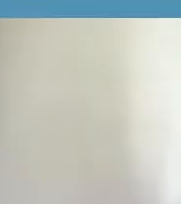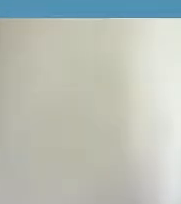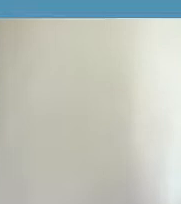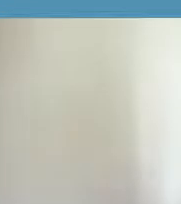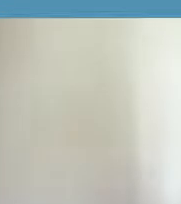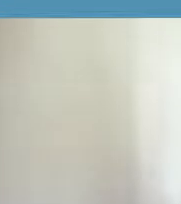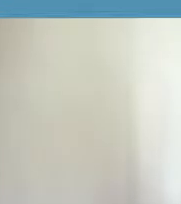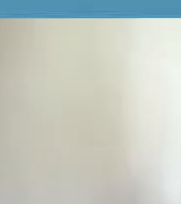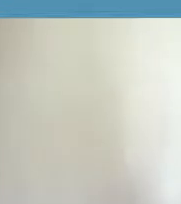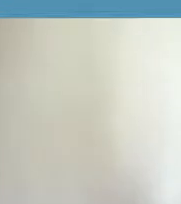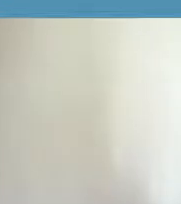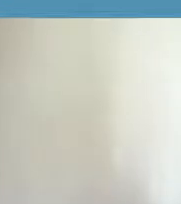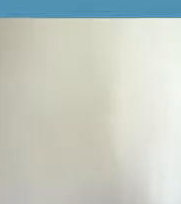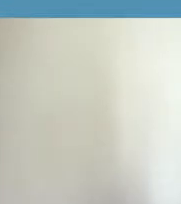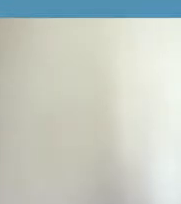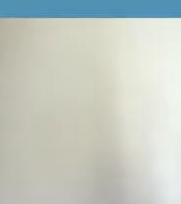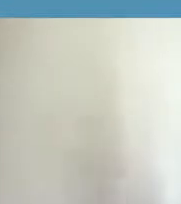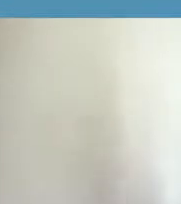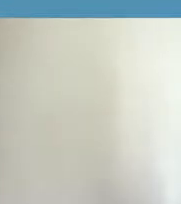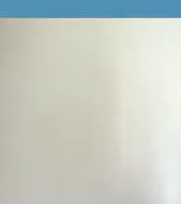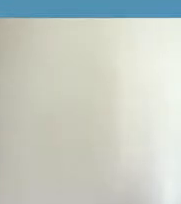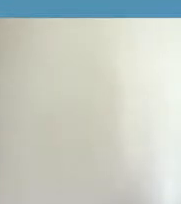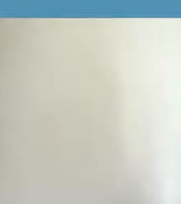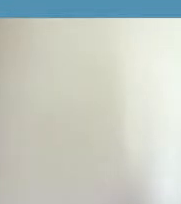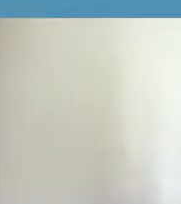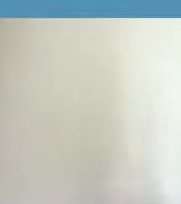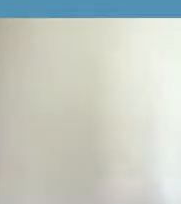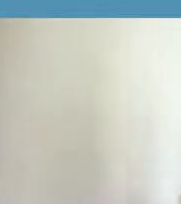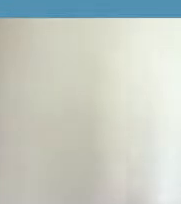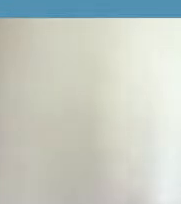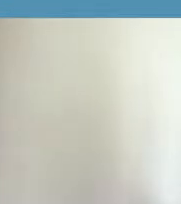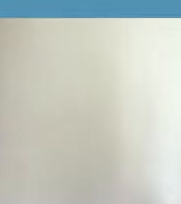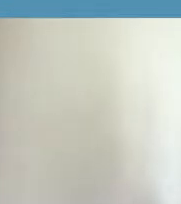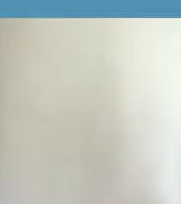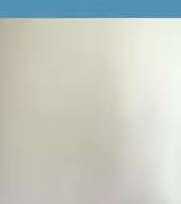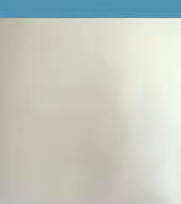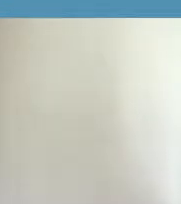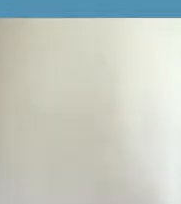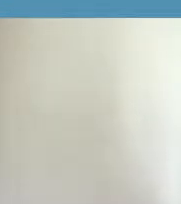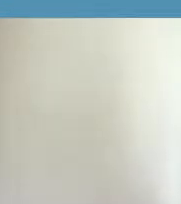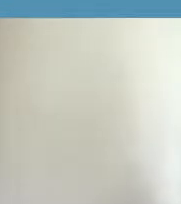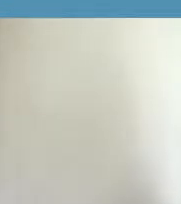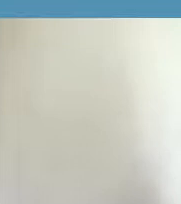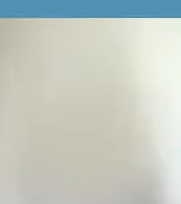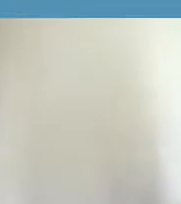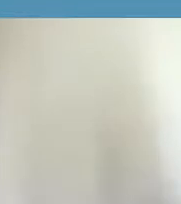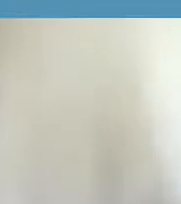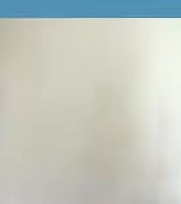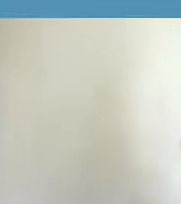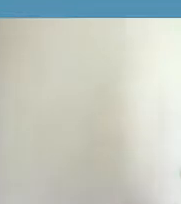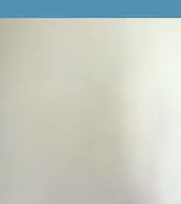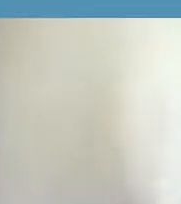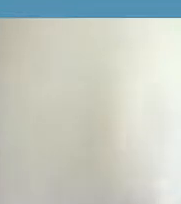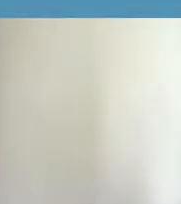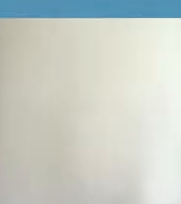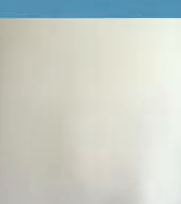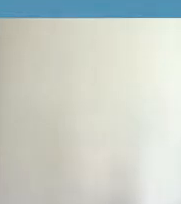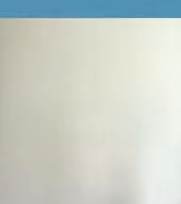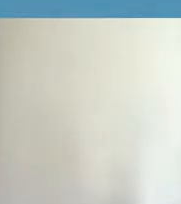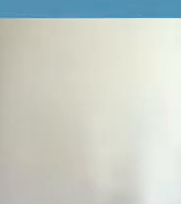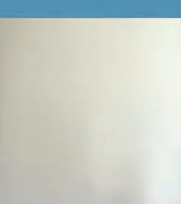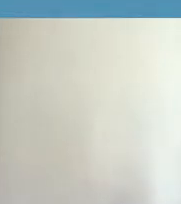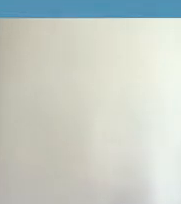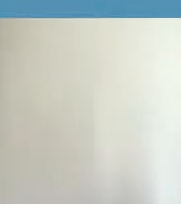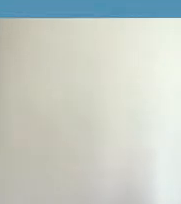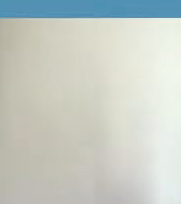So check often on museum-hub.org for more information on that. Also, please remember to visit